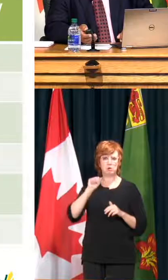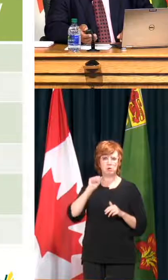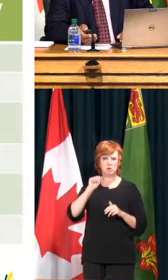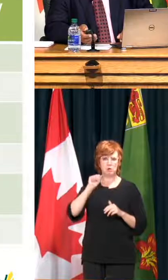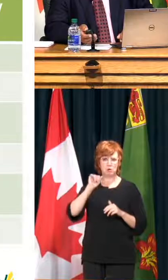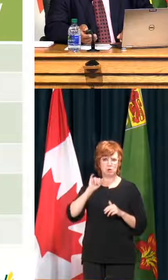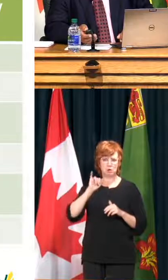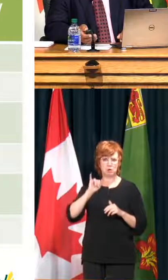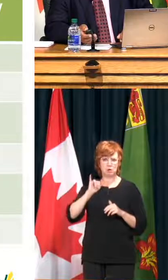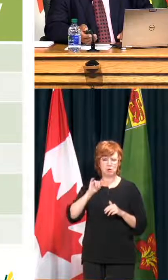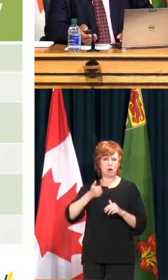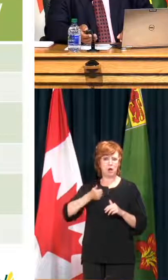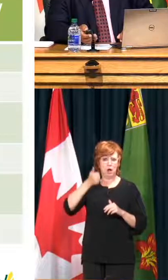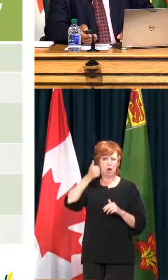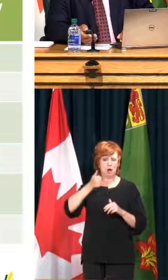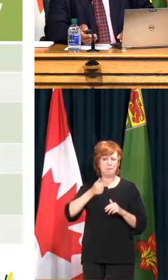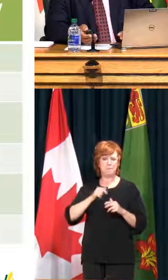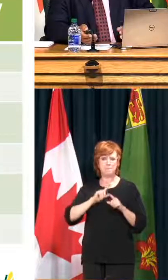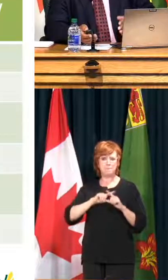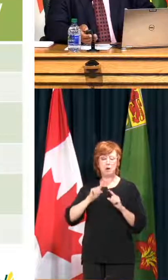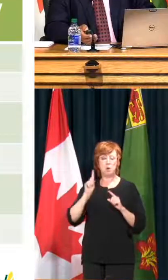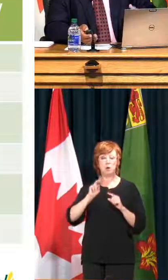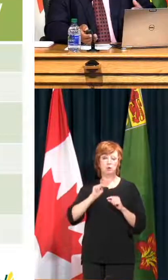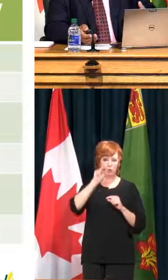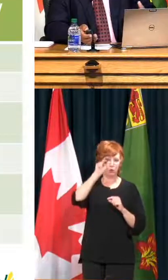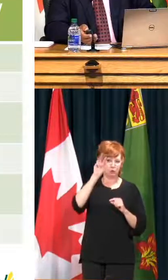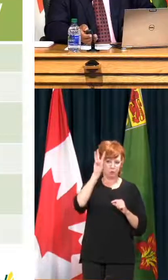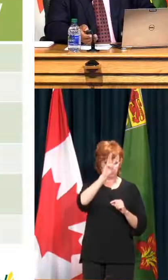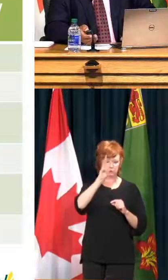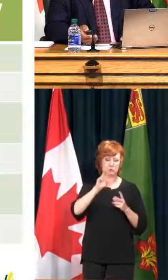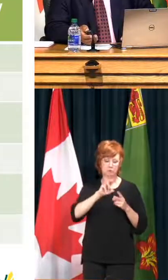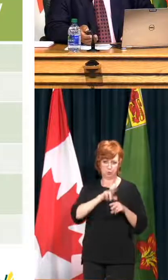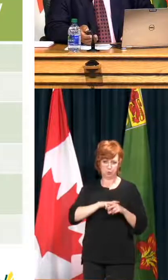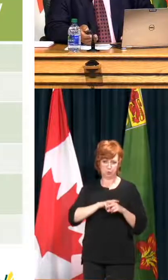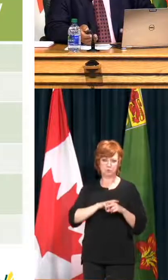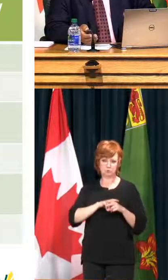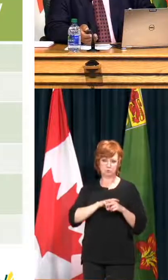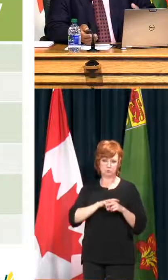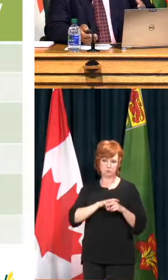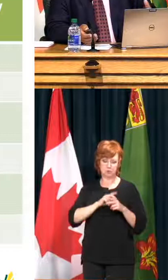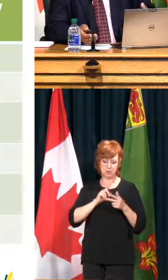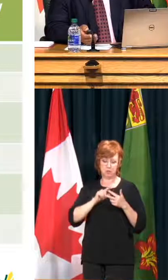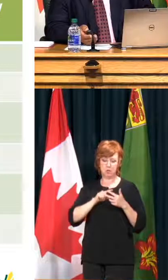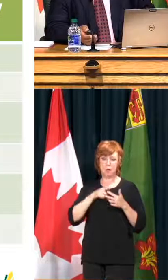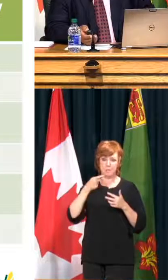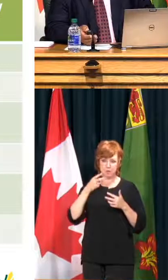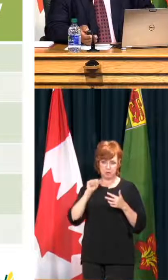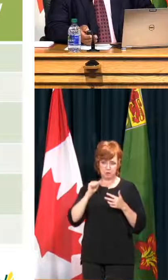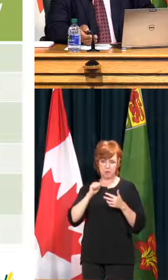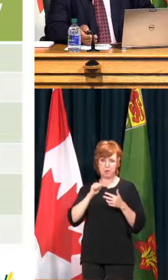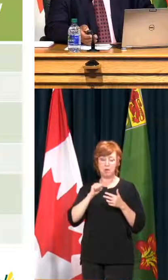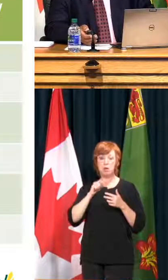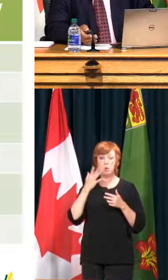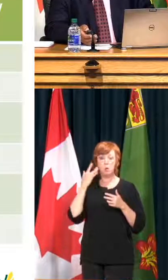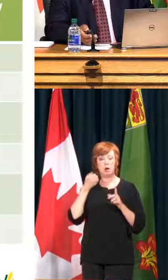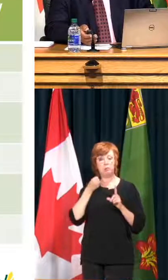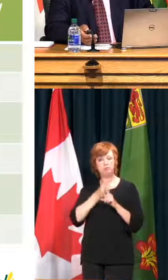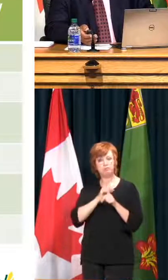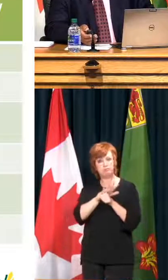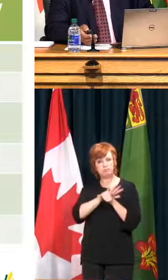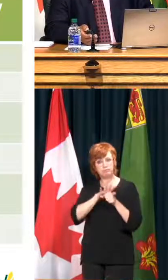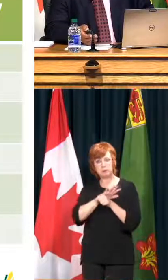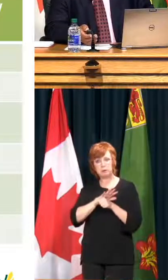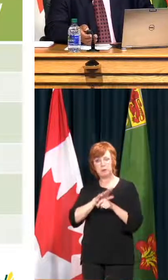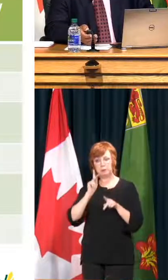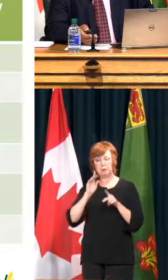throughout Saskatchewan, they remain strong. But again, whenever there's a localized concern, like in PA or in the southwest, that's really a